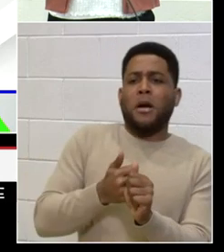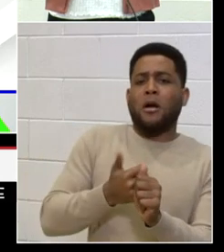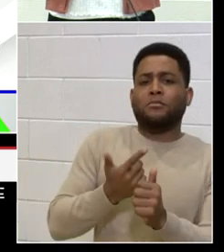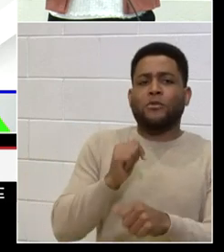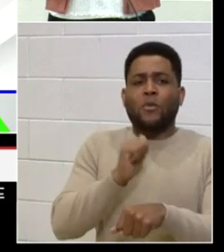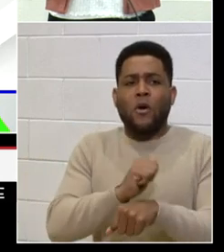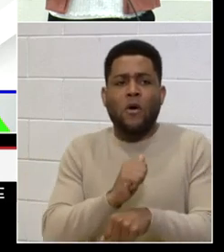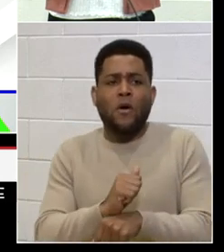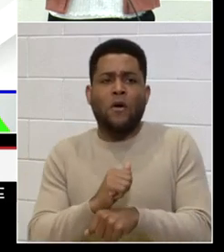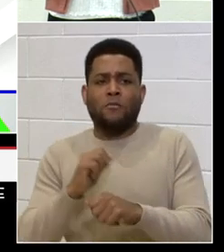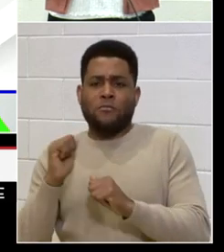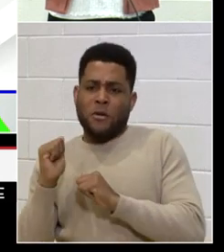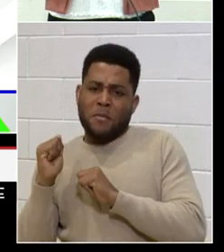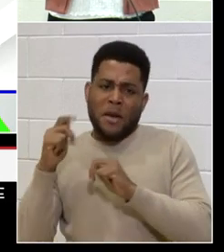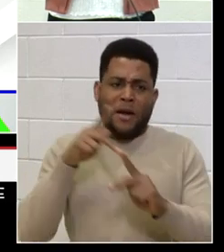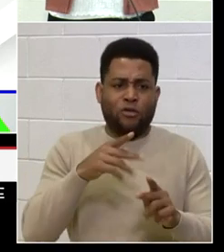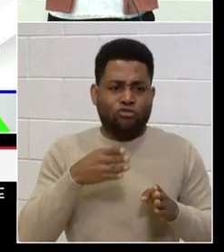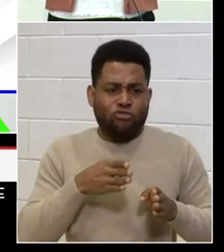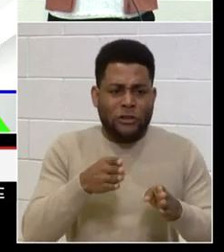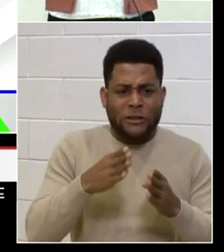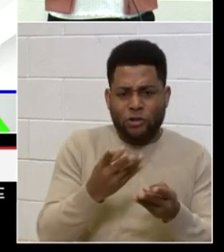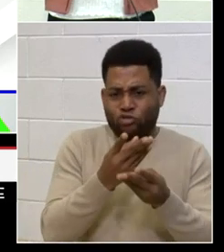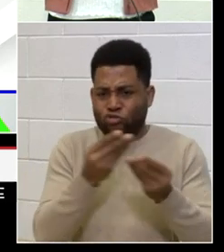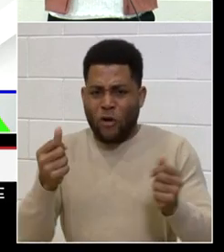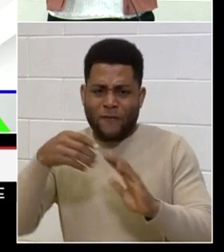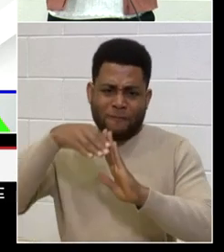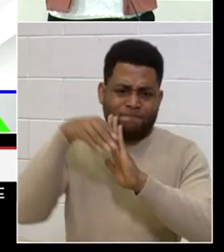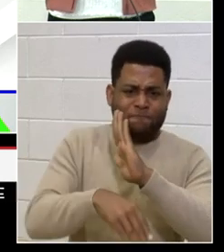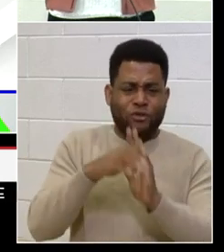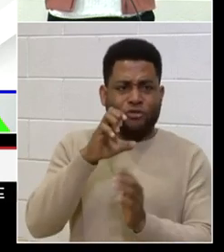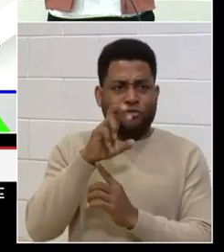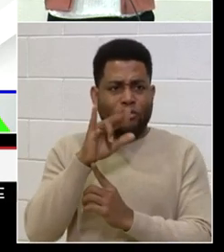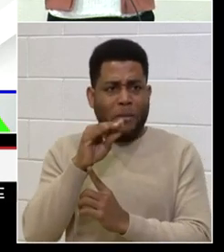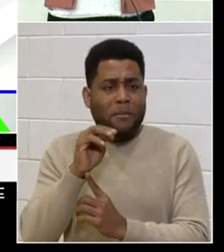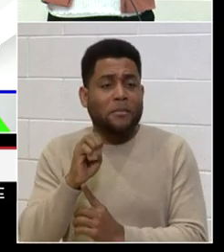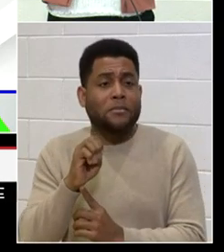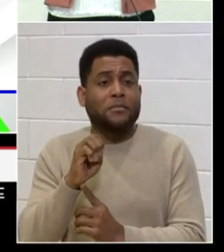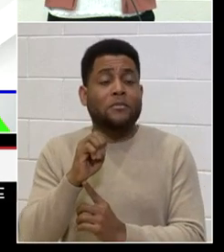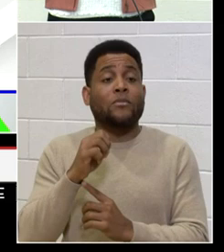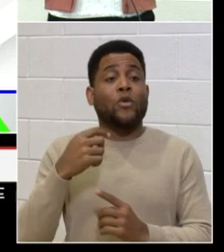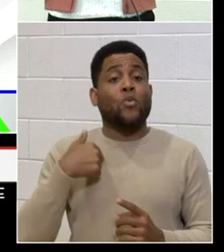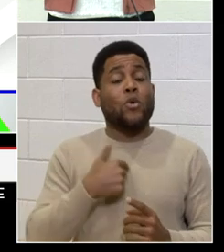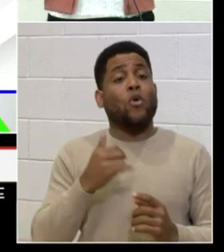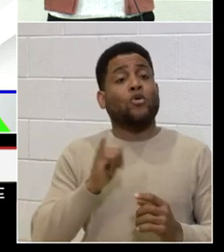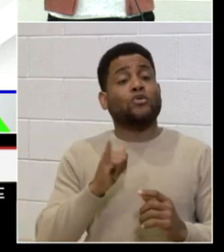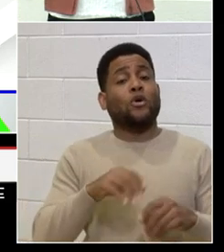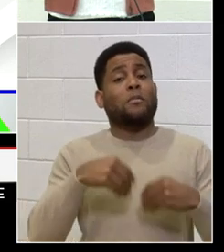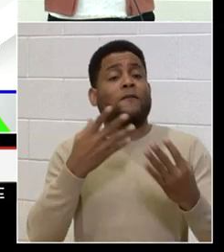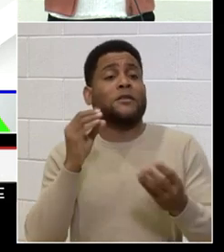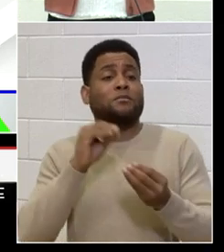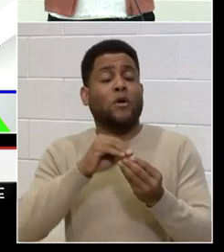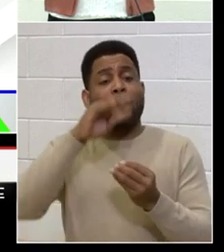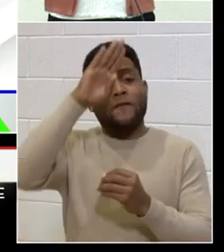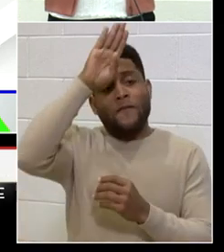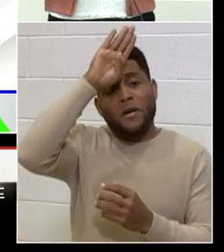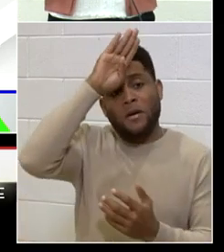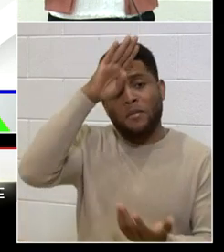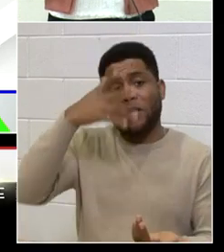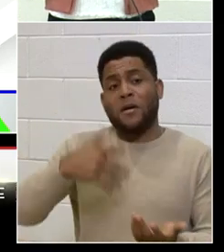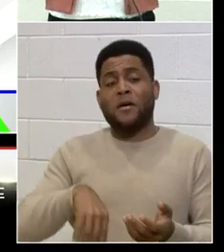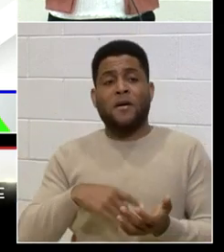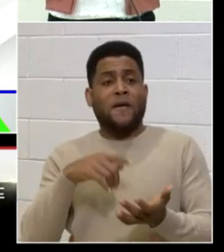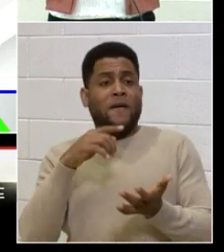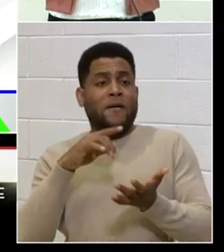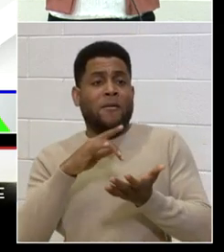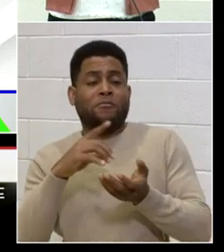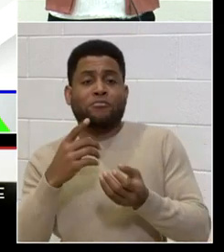We've also launched a new paramedic school with our fire and EMS department that will help provide crucial training and job opportunities to residents